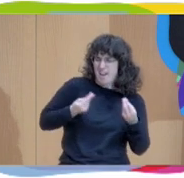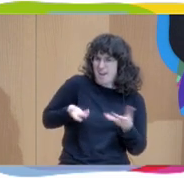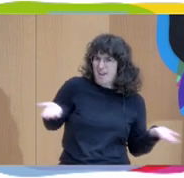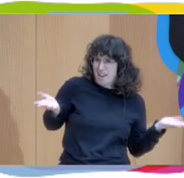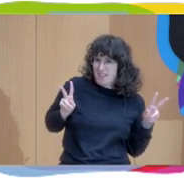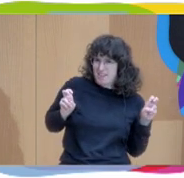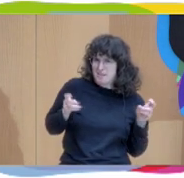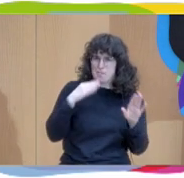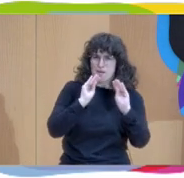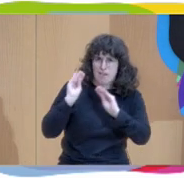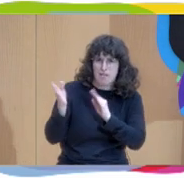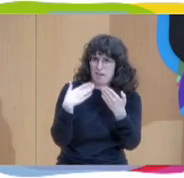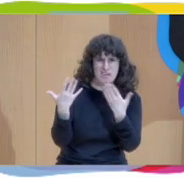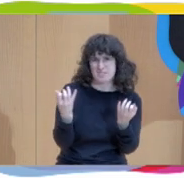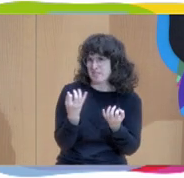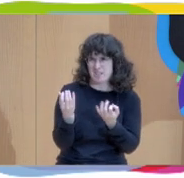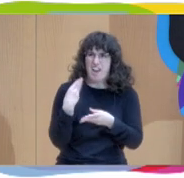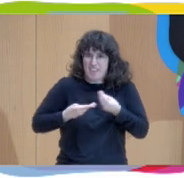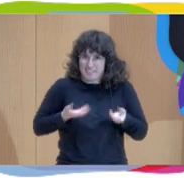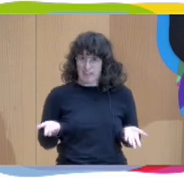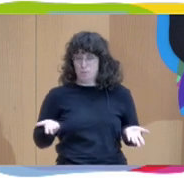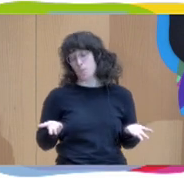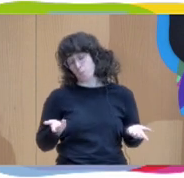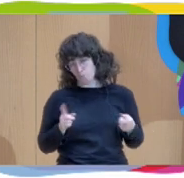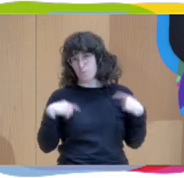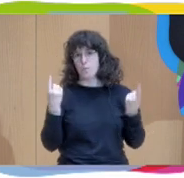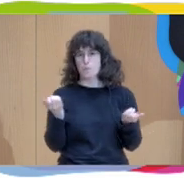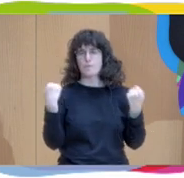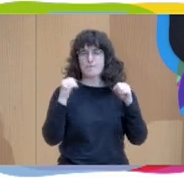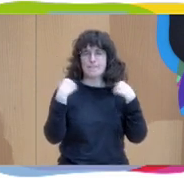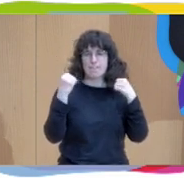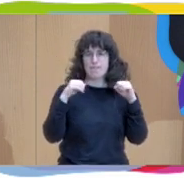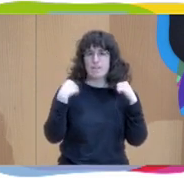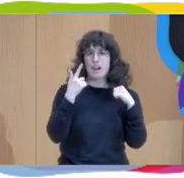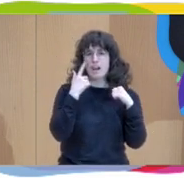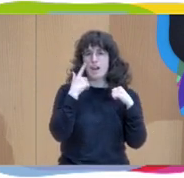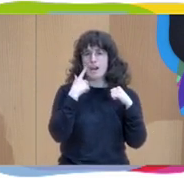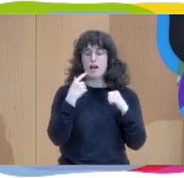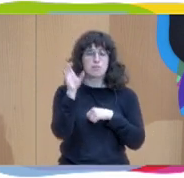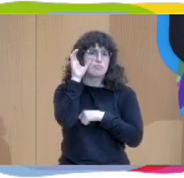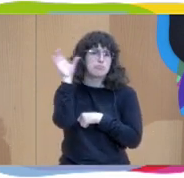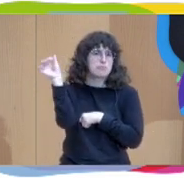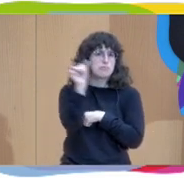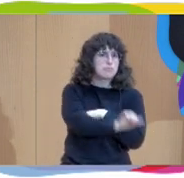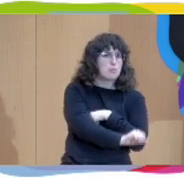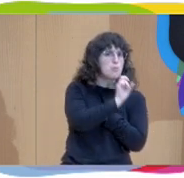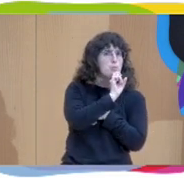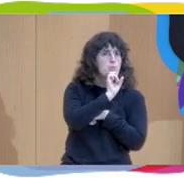practicing how to listen, how to interview, how to be present in the moment,